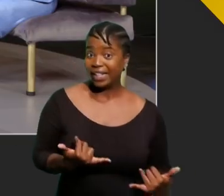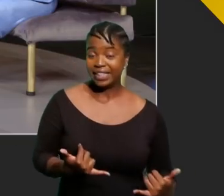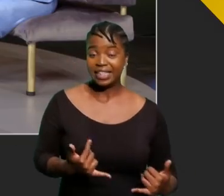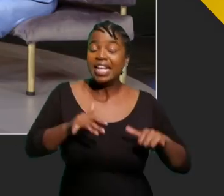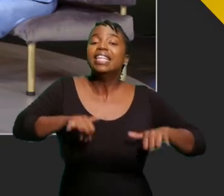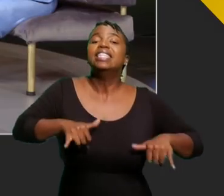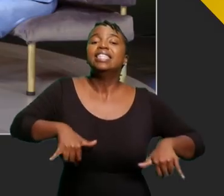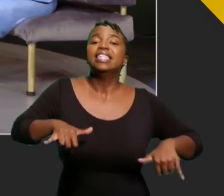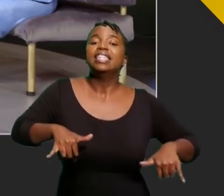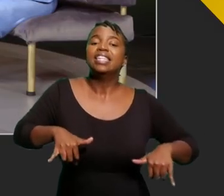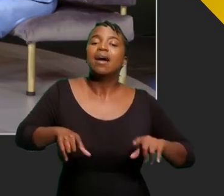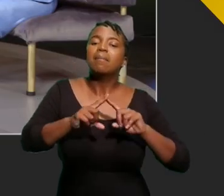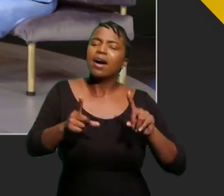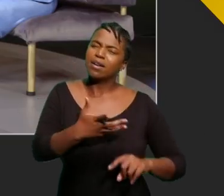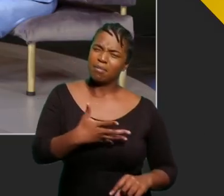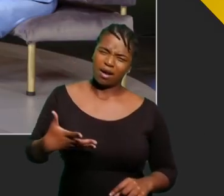We want the same steam, but